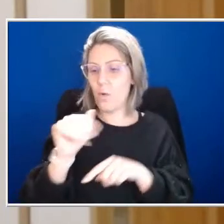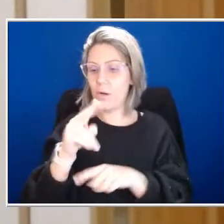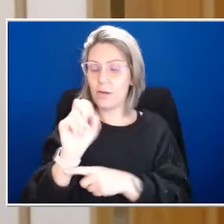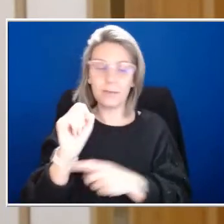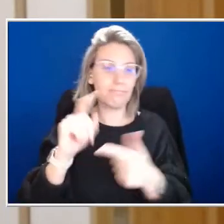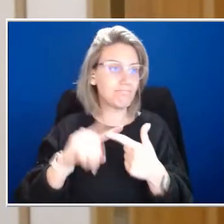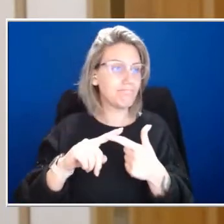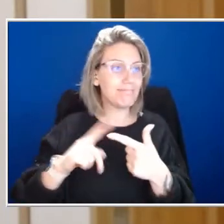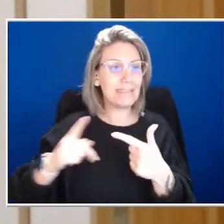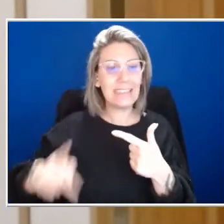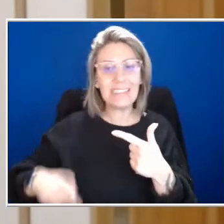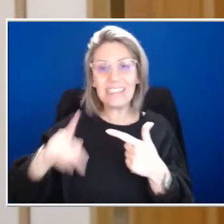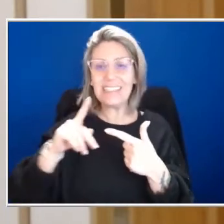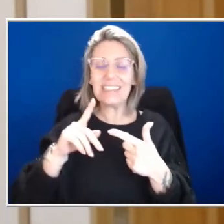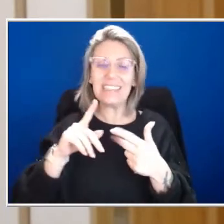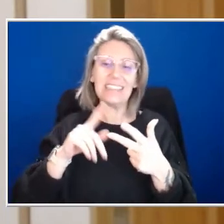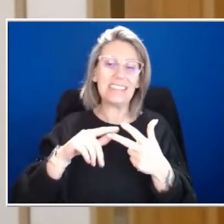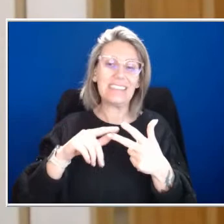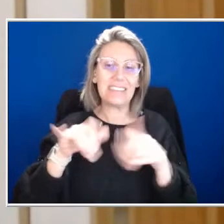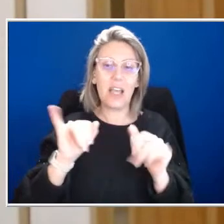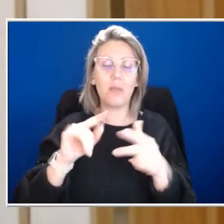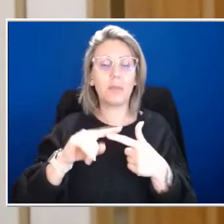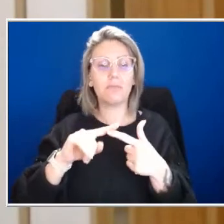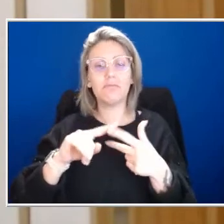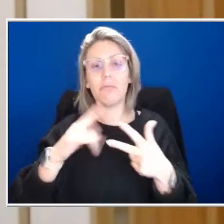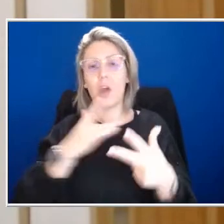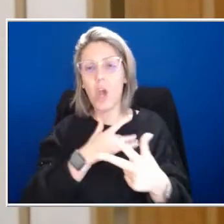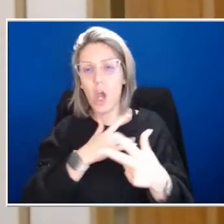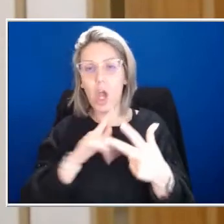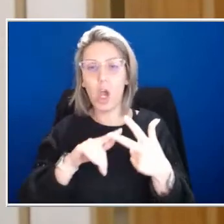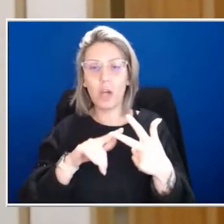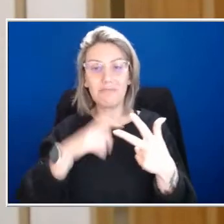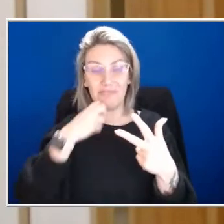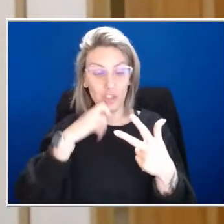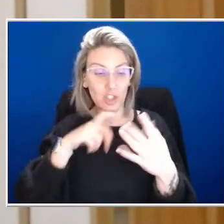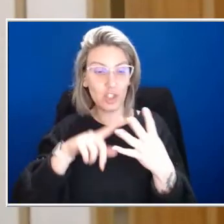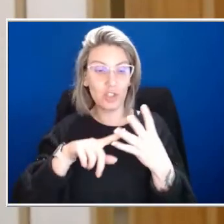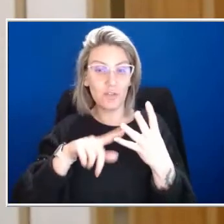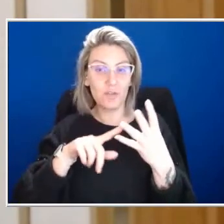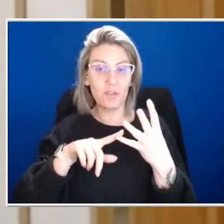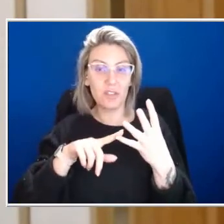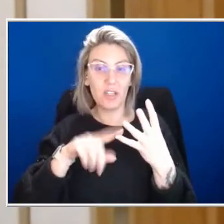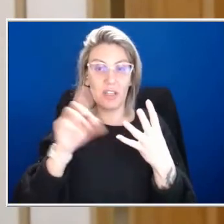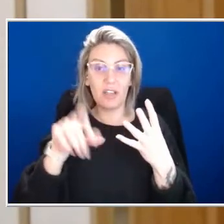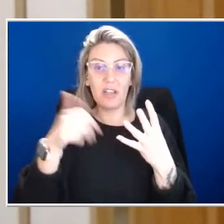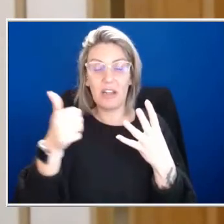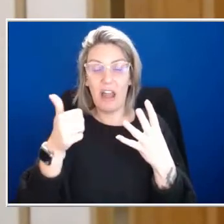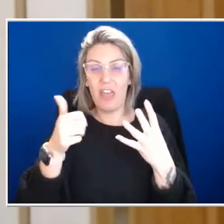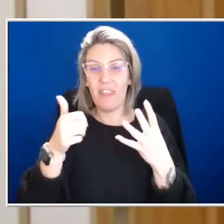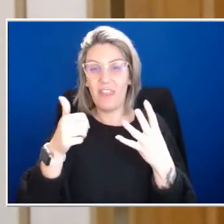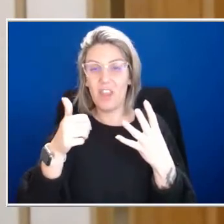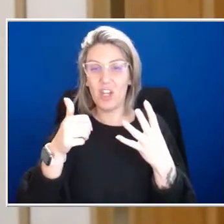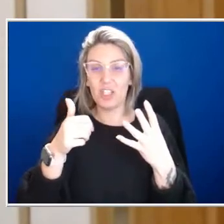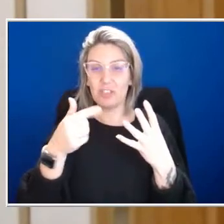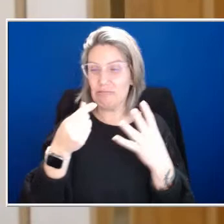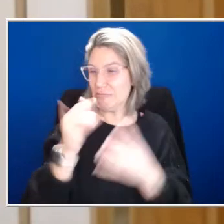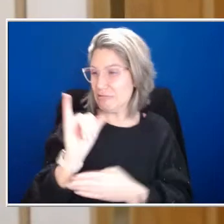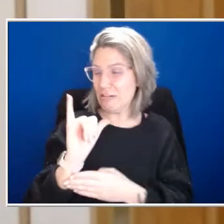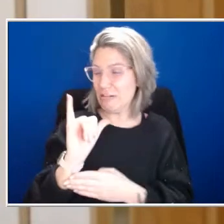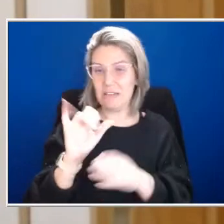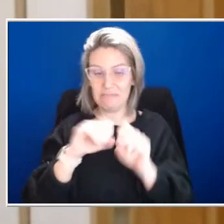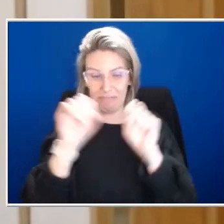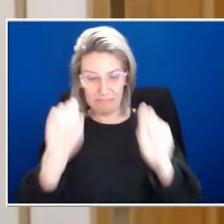are more common, heart, nerves, and sometimes our digestive system, our gut,